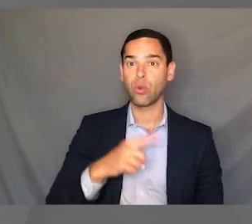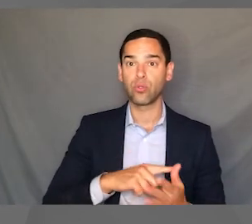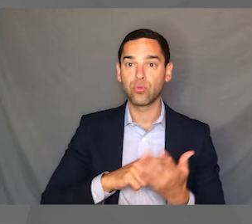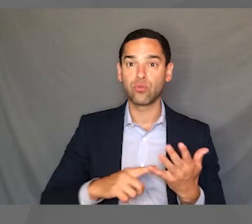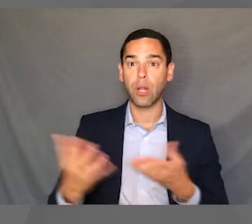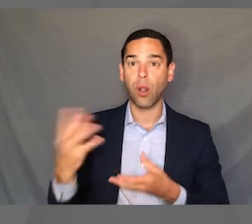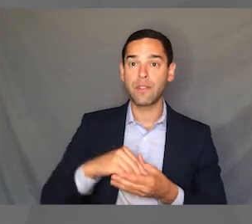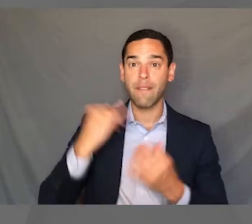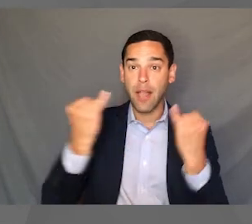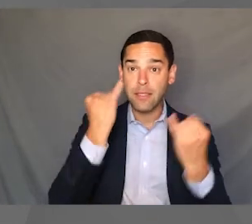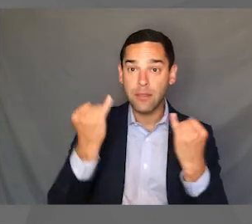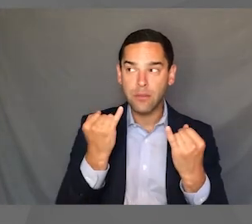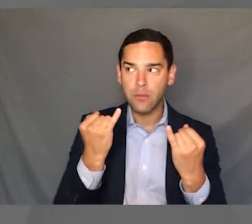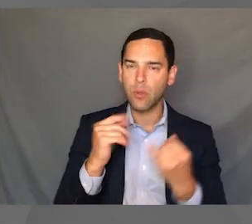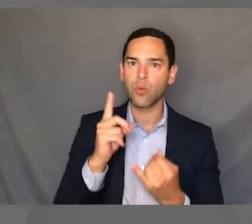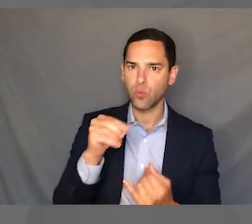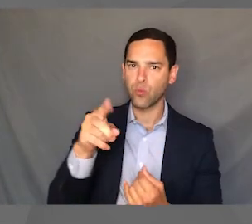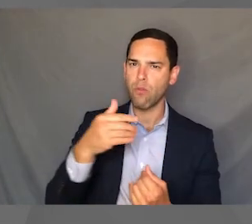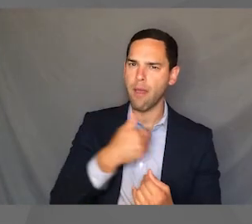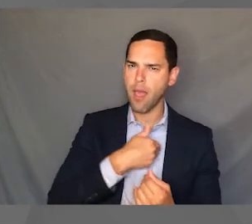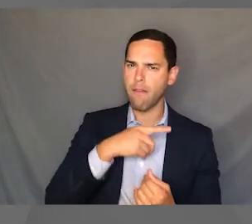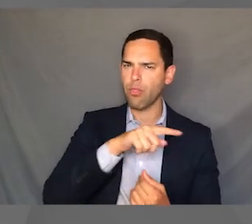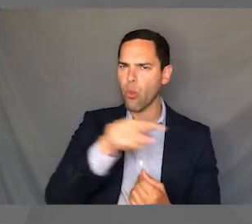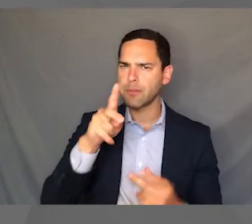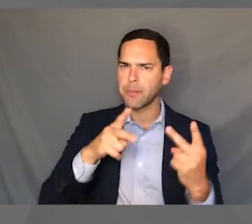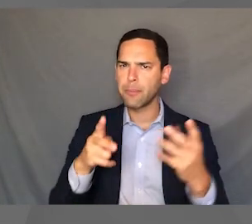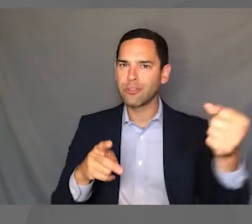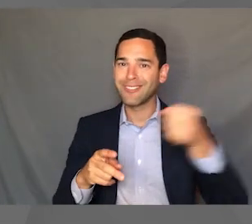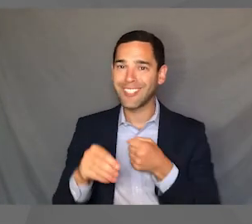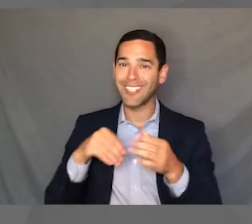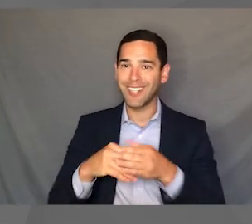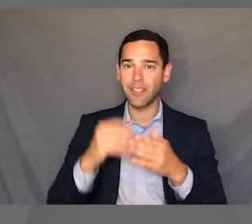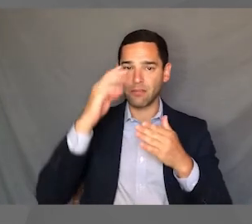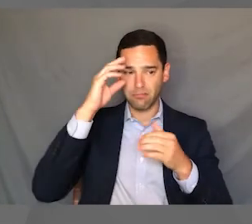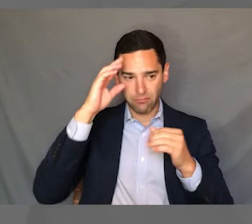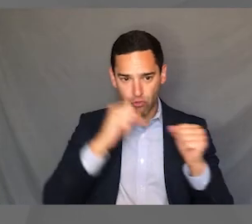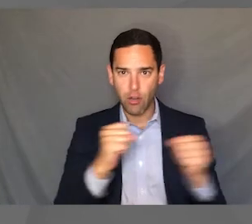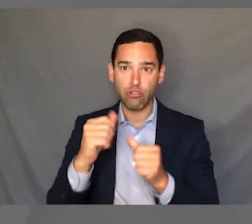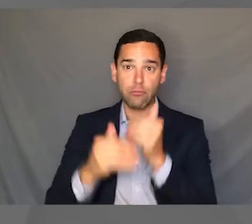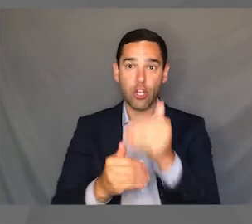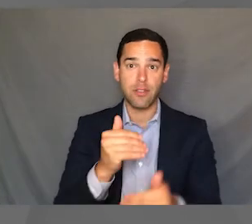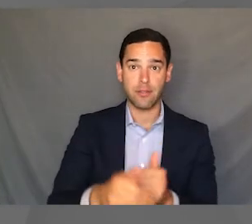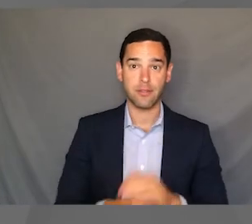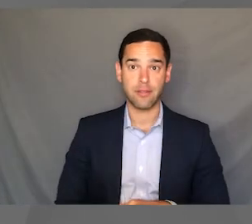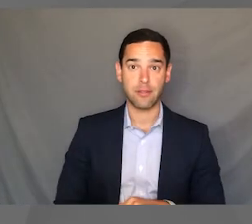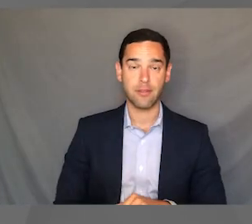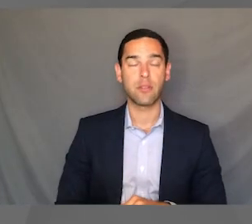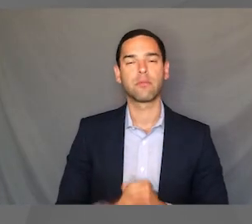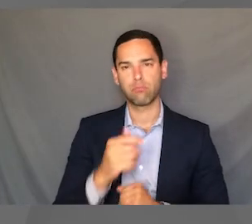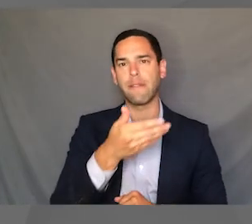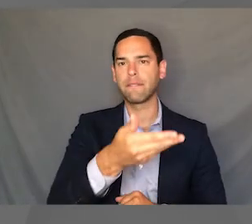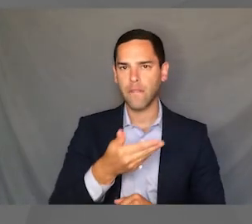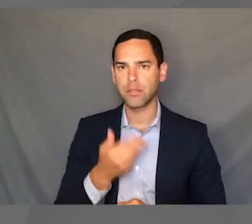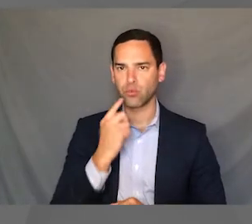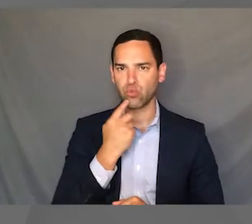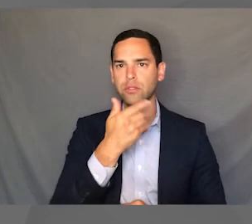the individuals you're trying to engage with at the table? Have you invited them? And is that invitation sincere? Look at the folks you already have